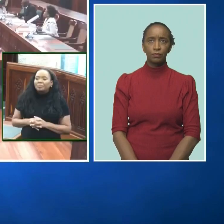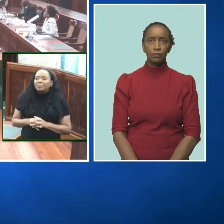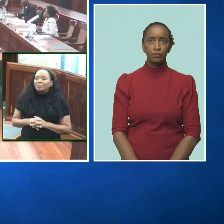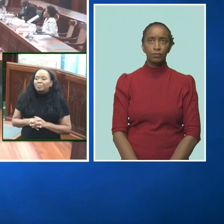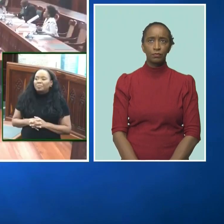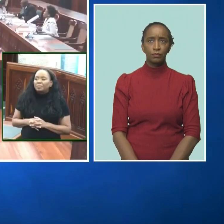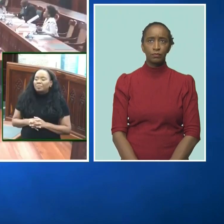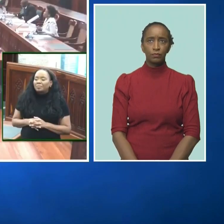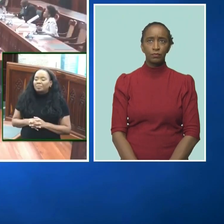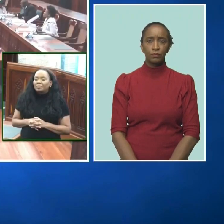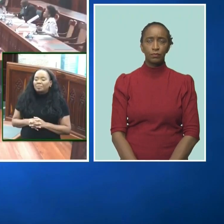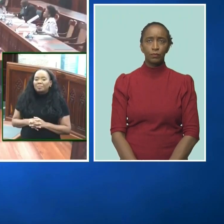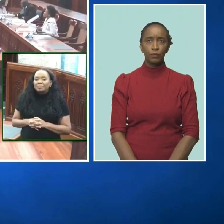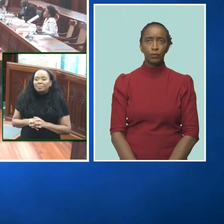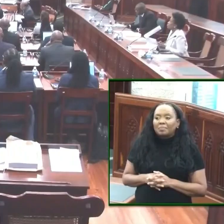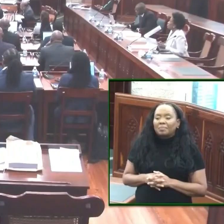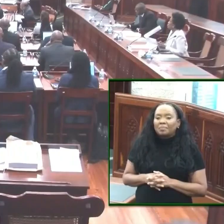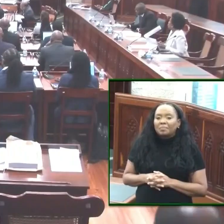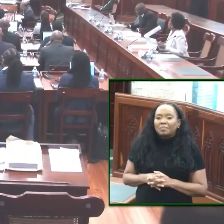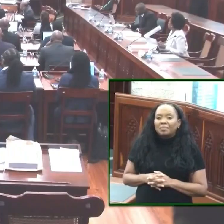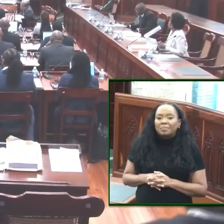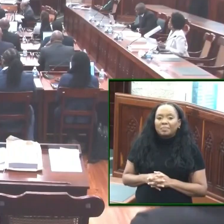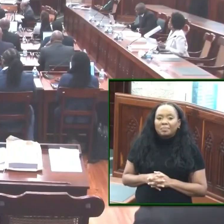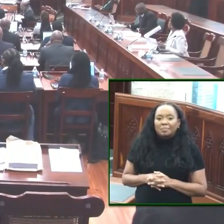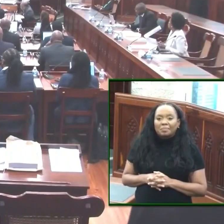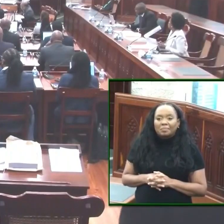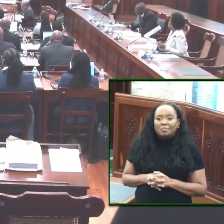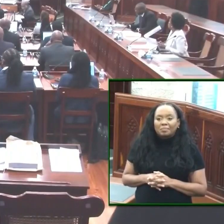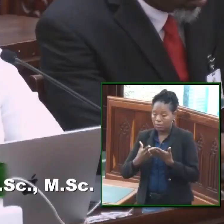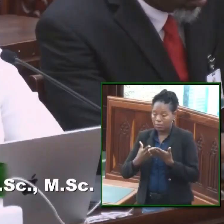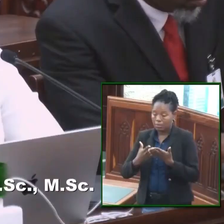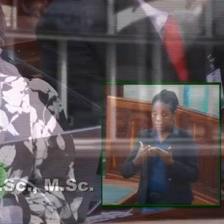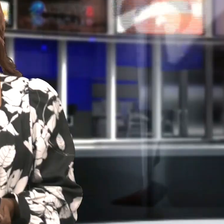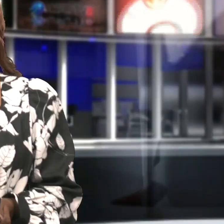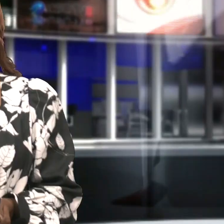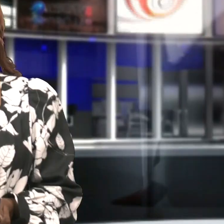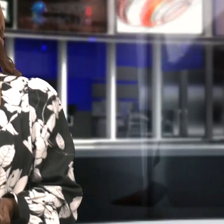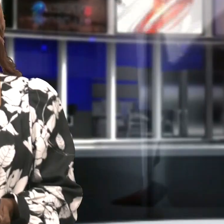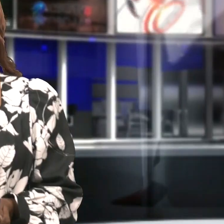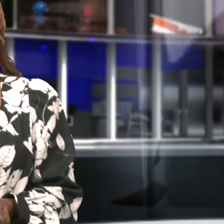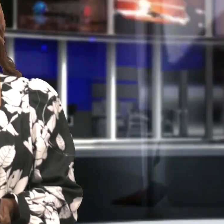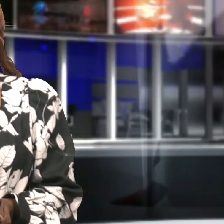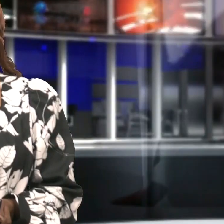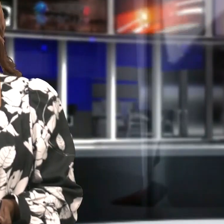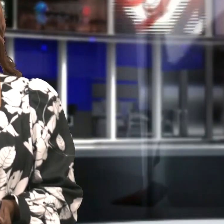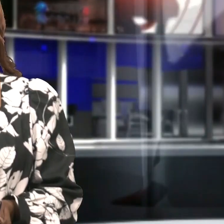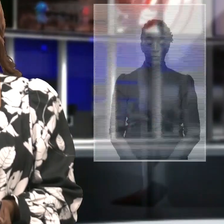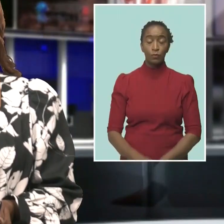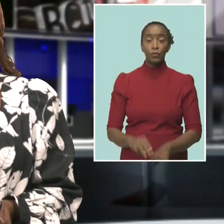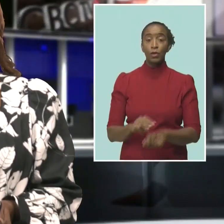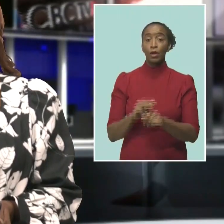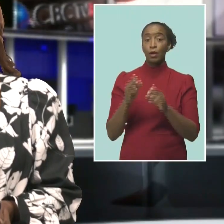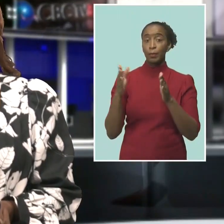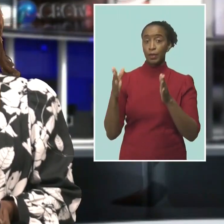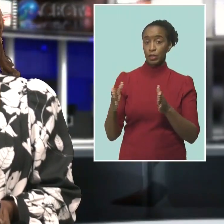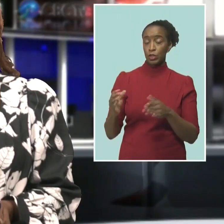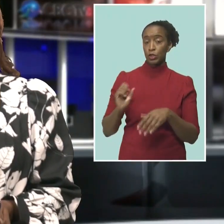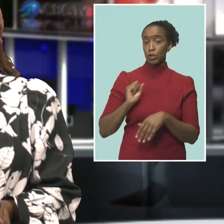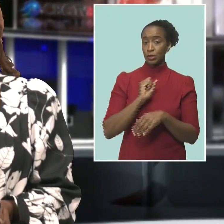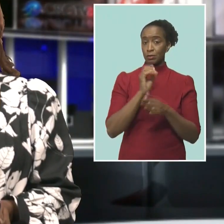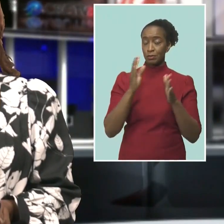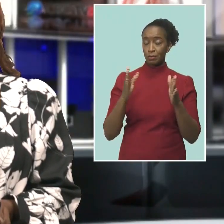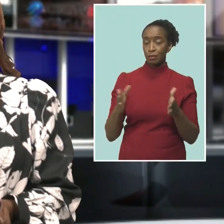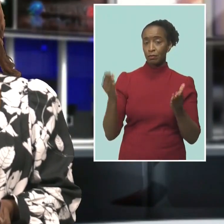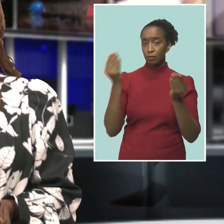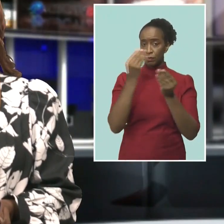future. Minister Senator Lisa Cummins, meanwhile, says